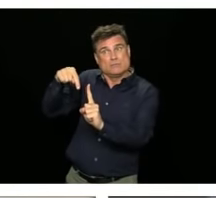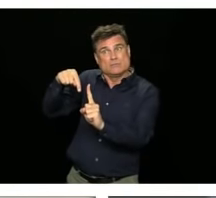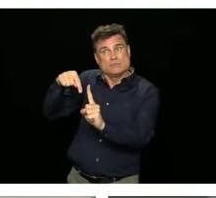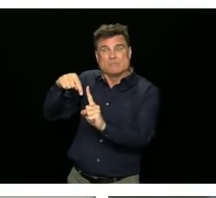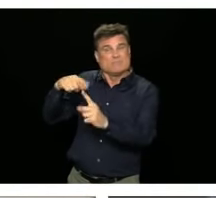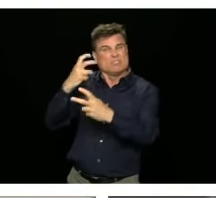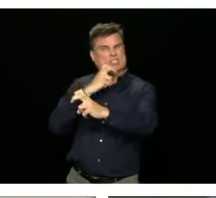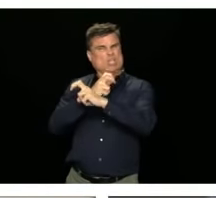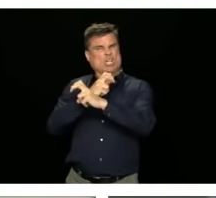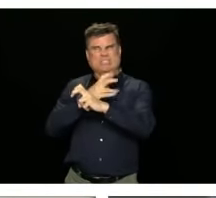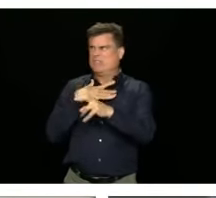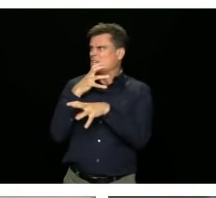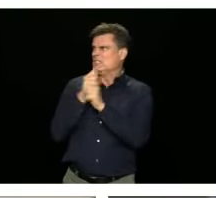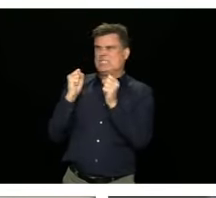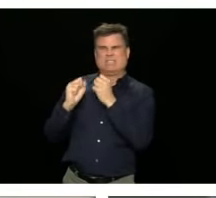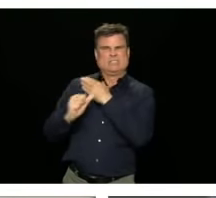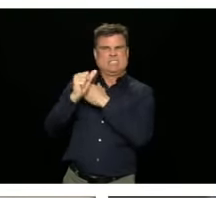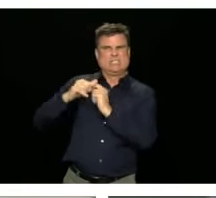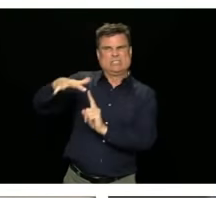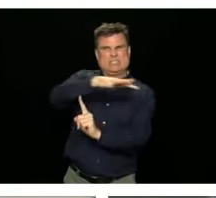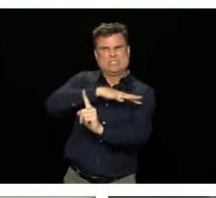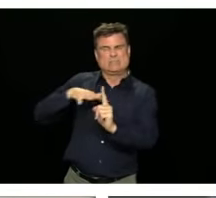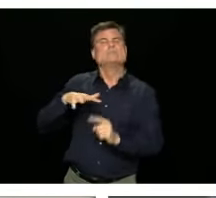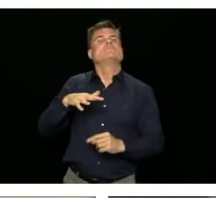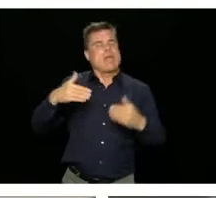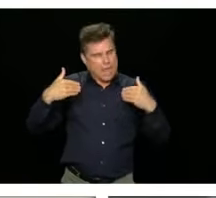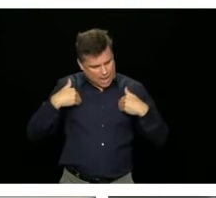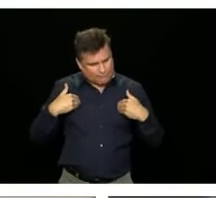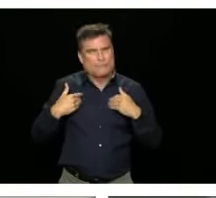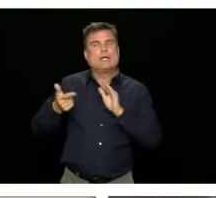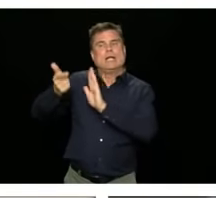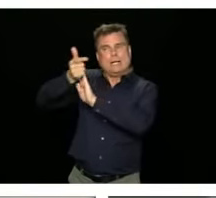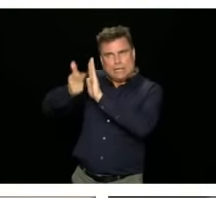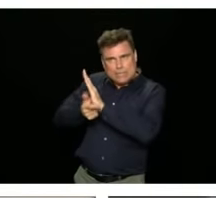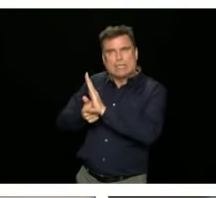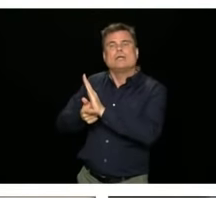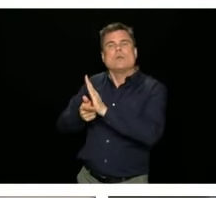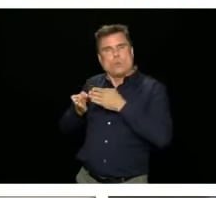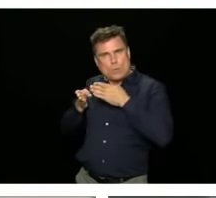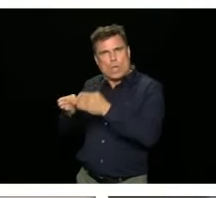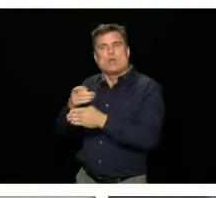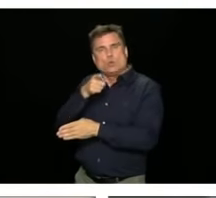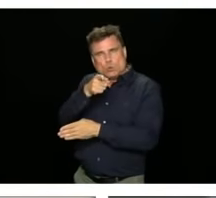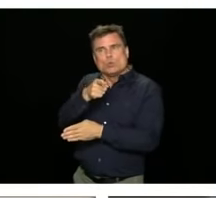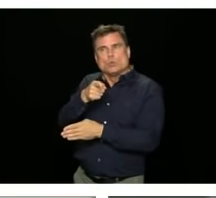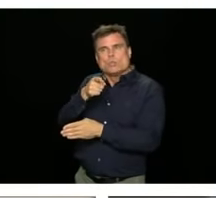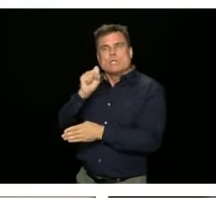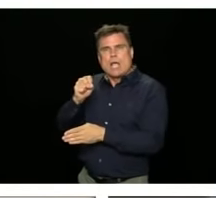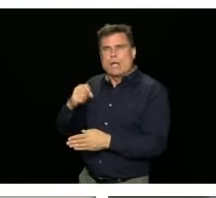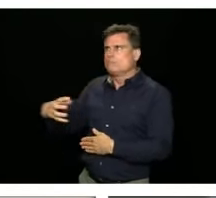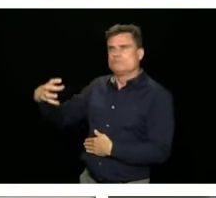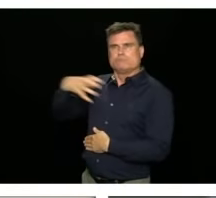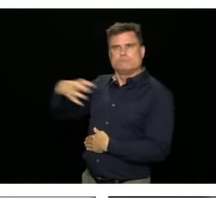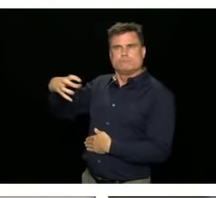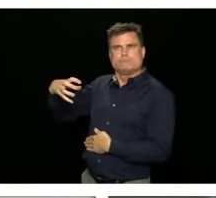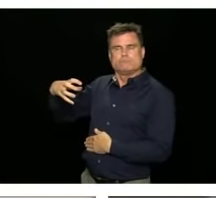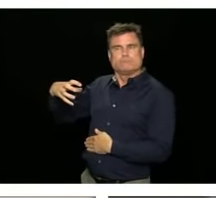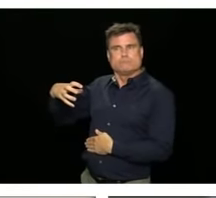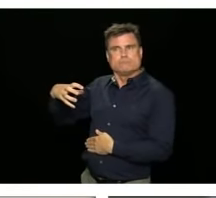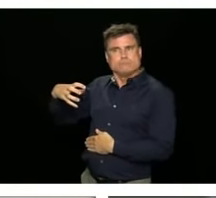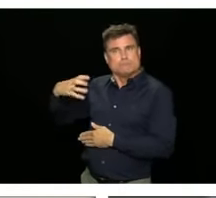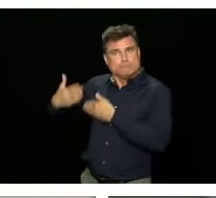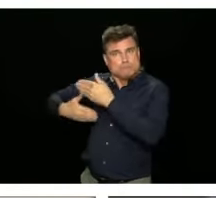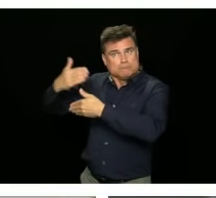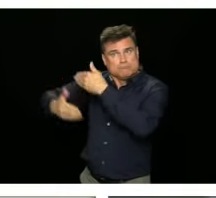that you're seeking. Sometimes they don't, right? And that's a fact. But I think all of that goes far away